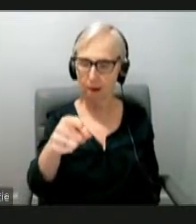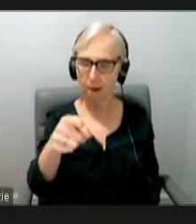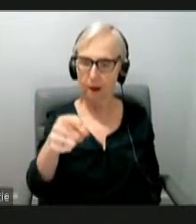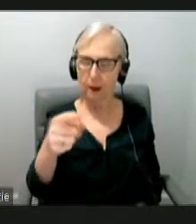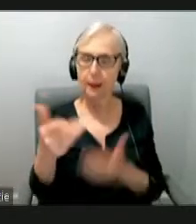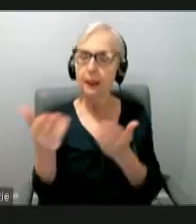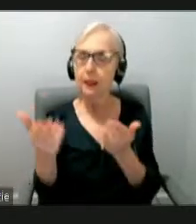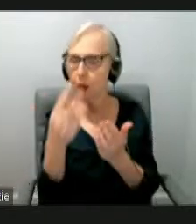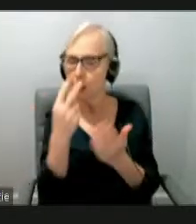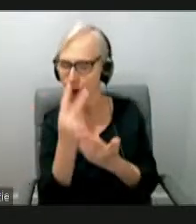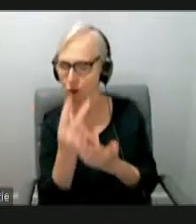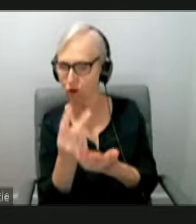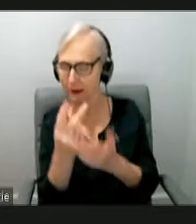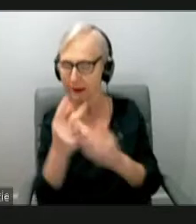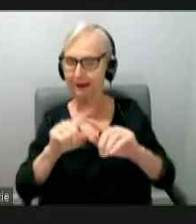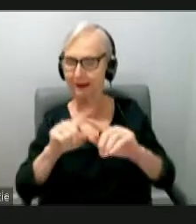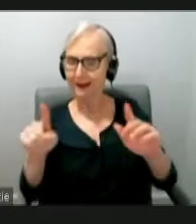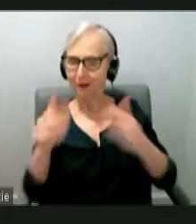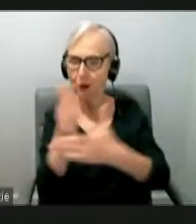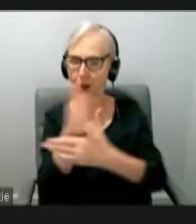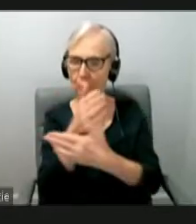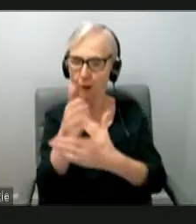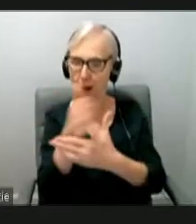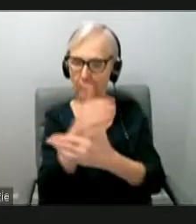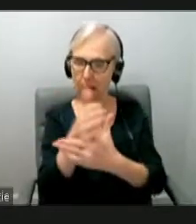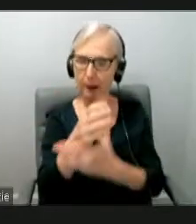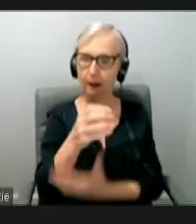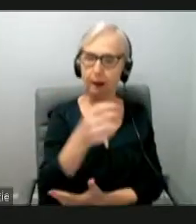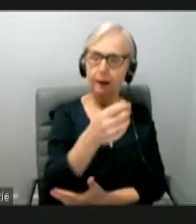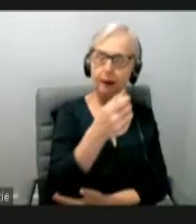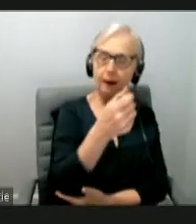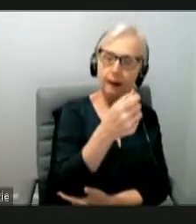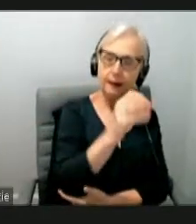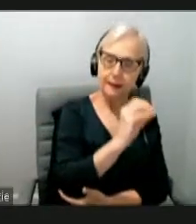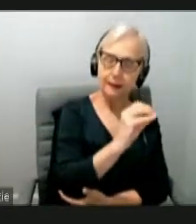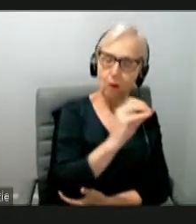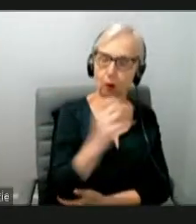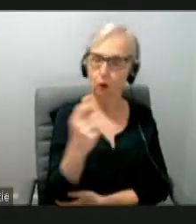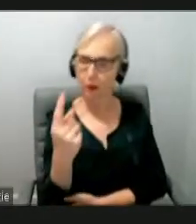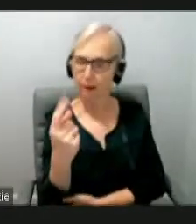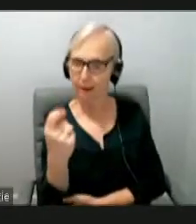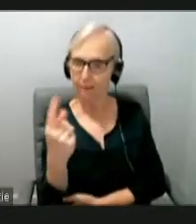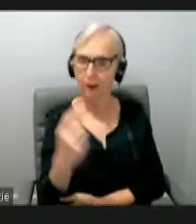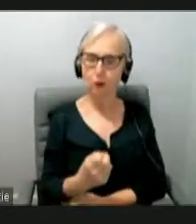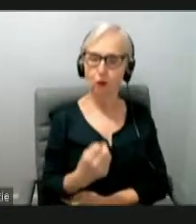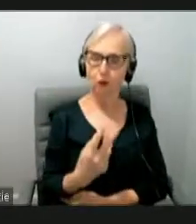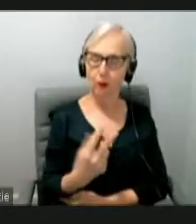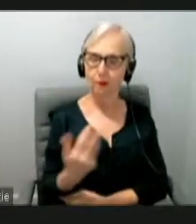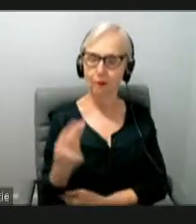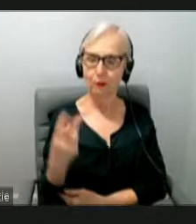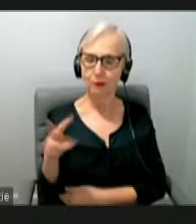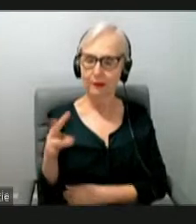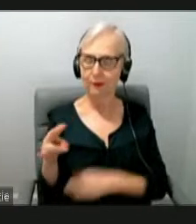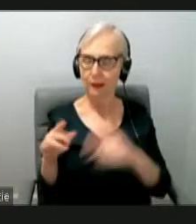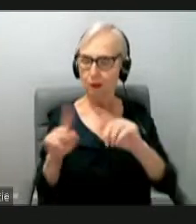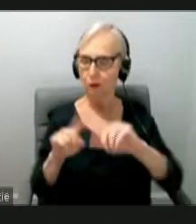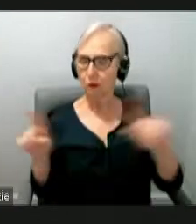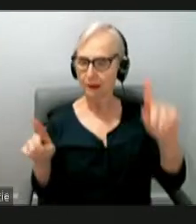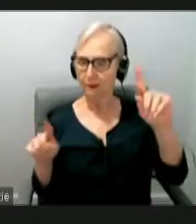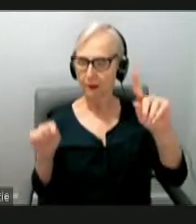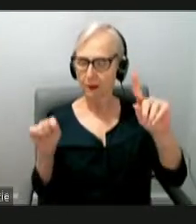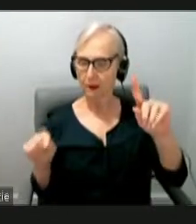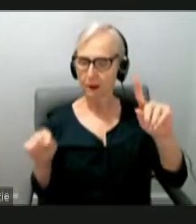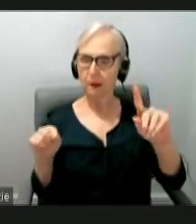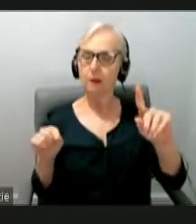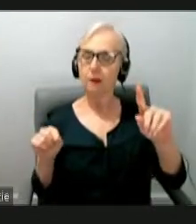So here you can see the difference between the 0 to 11-year-olds and the 12 to 17-year-olds. In